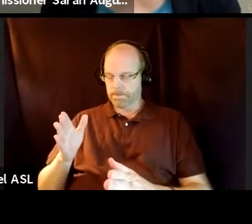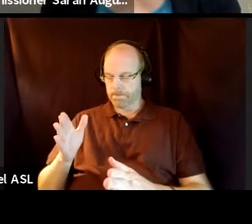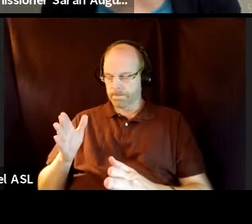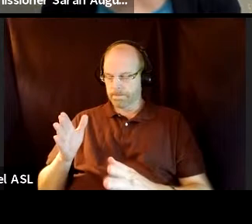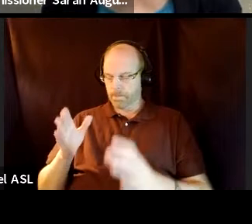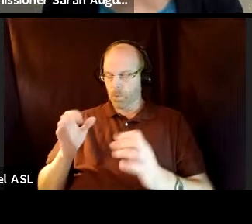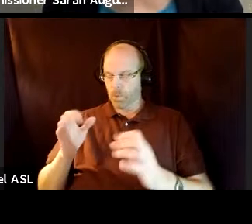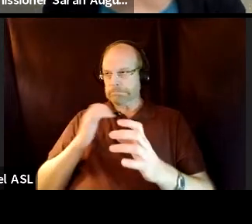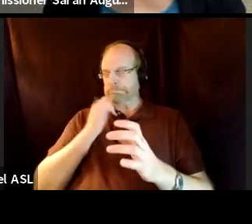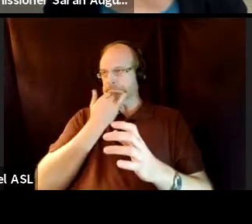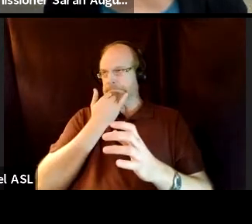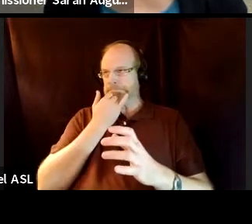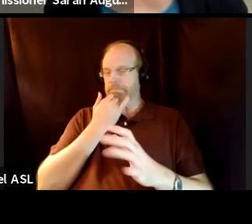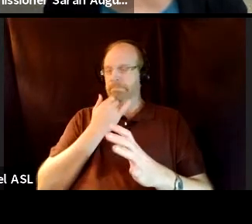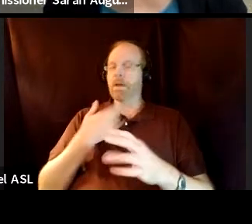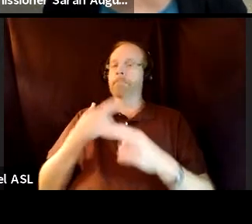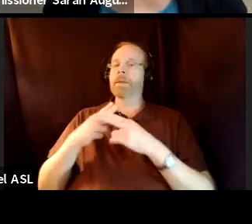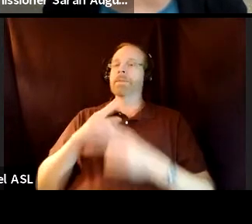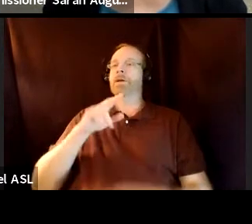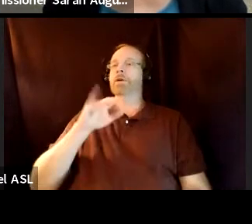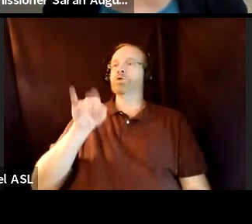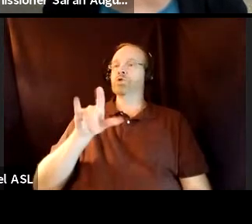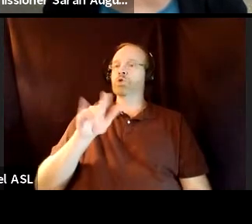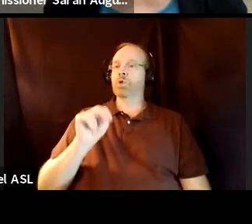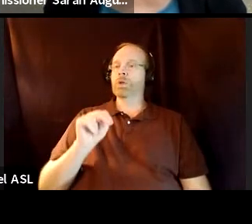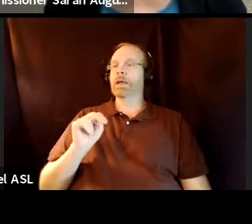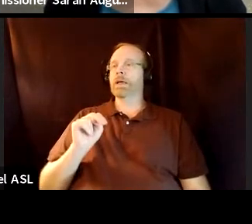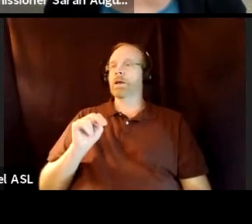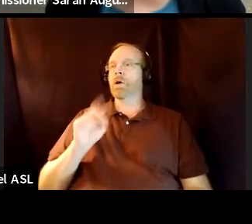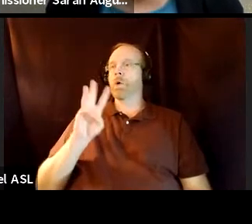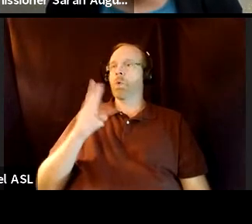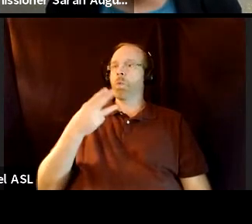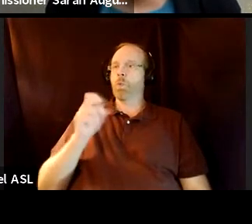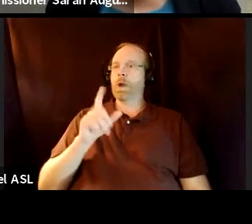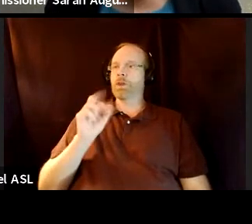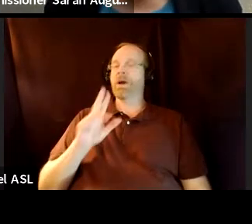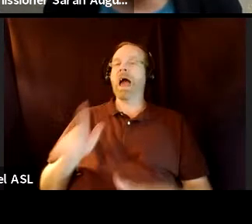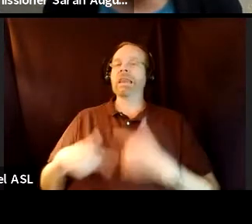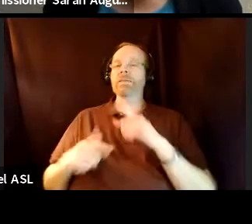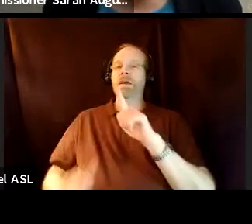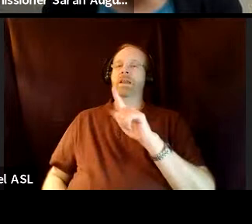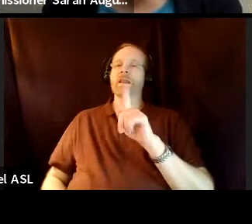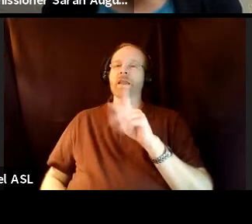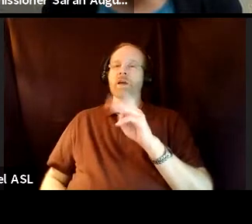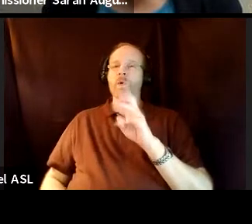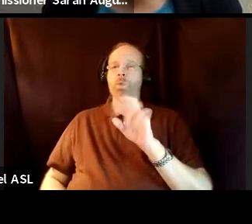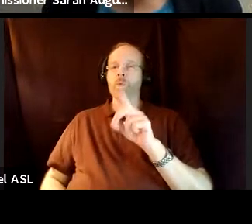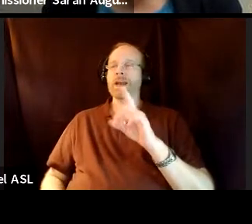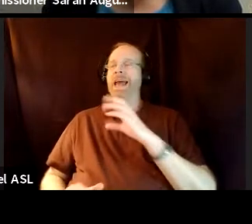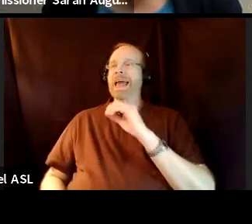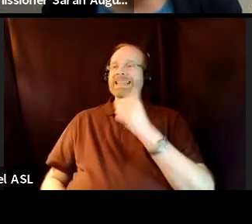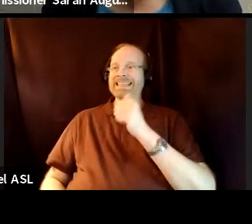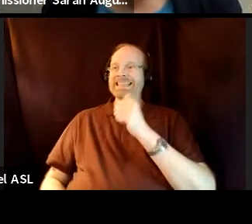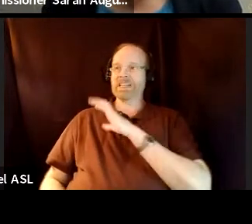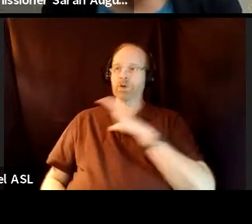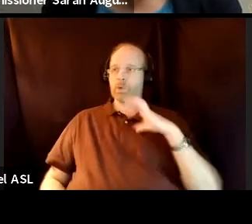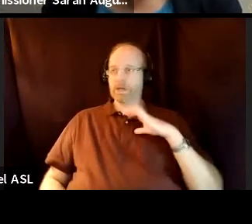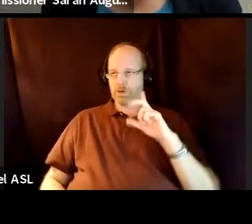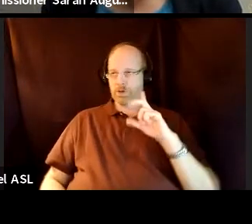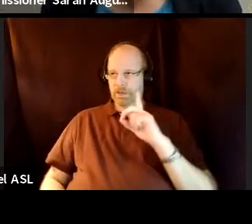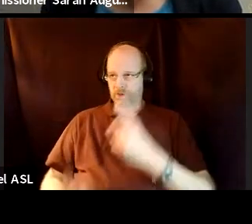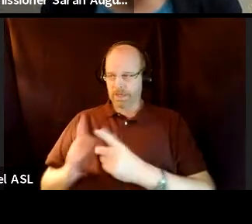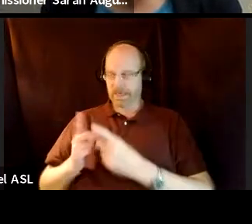Oops. My name is Julian Wheeler. I'm a resident of Lakewood in the 10th Congressional District, as well as the